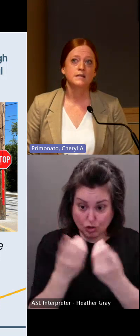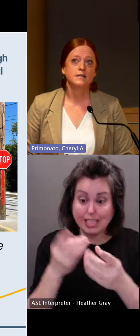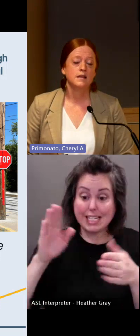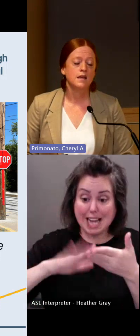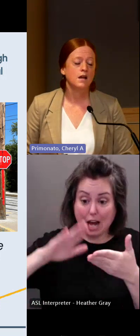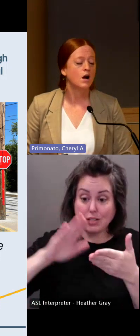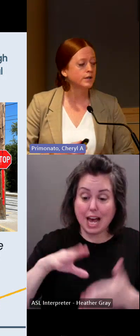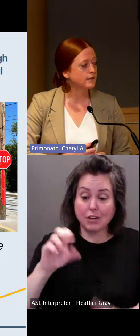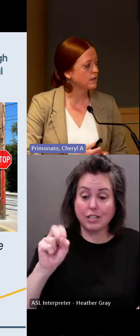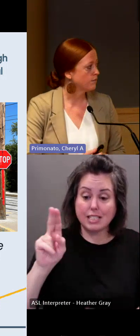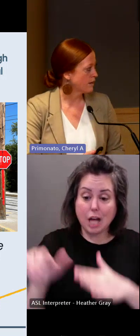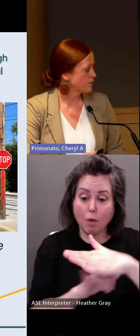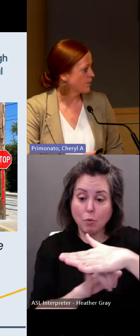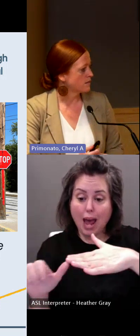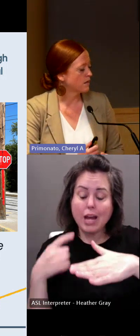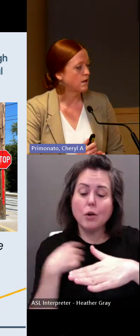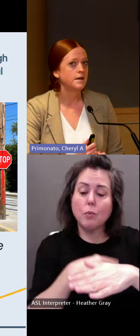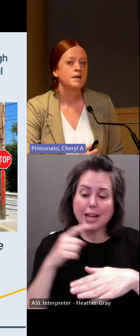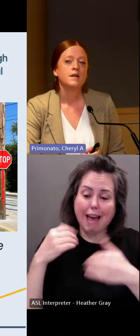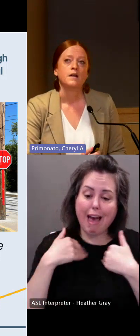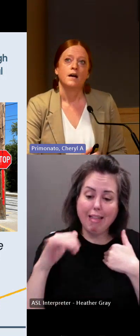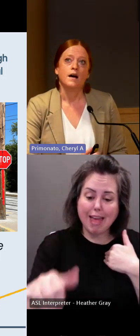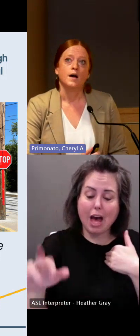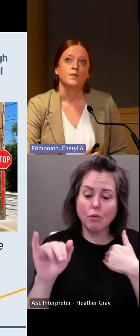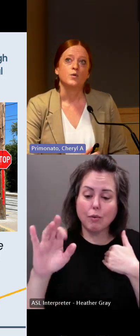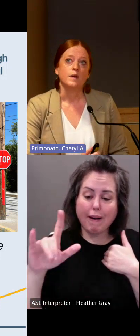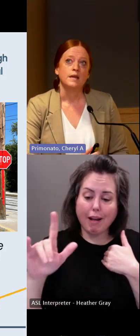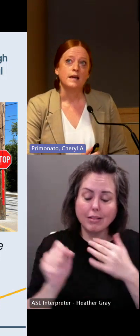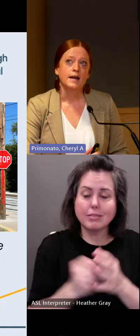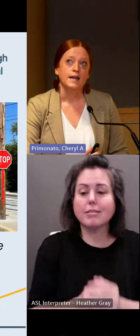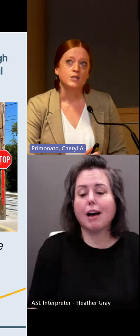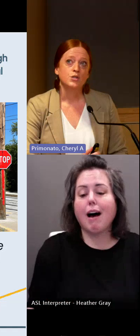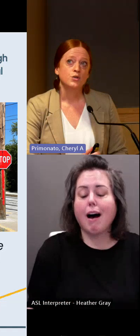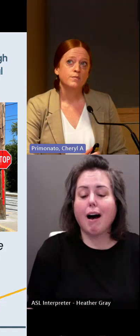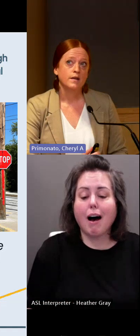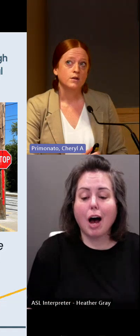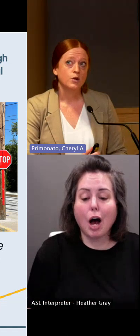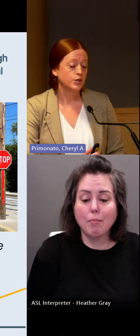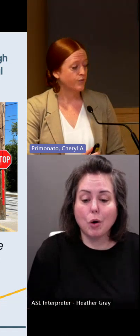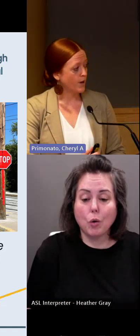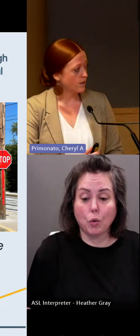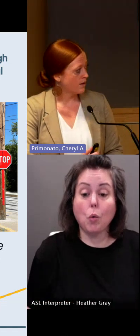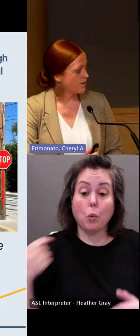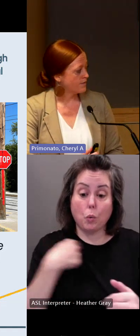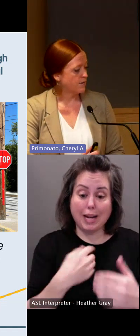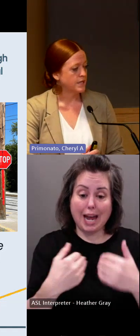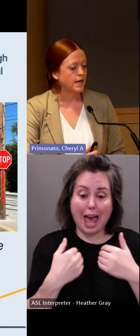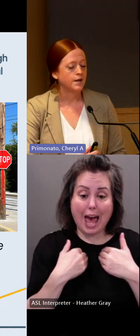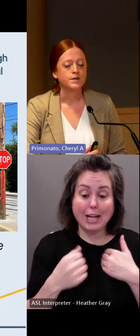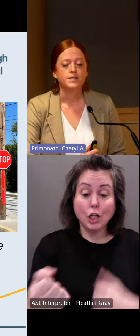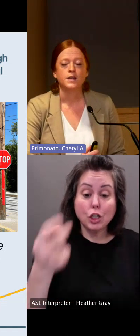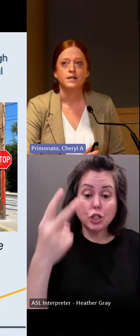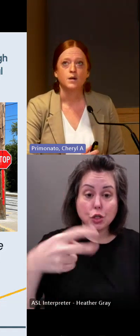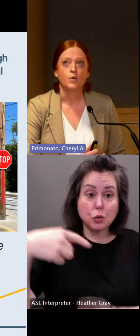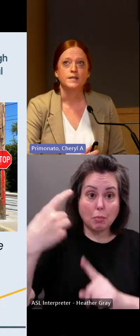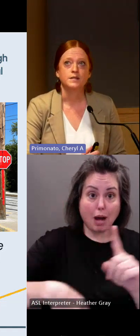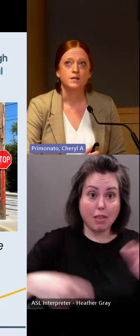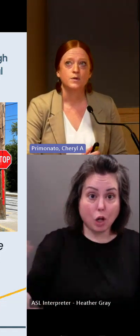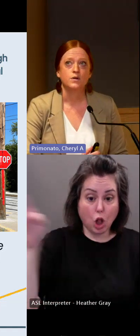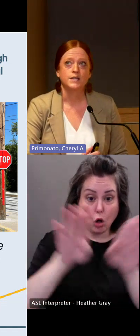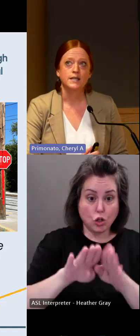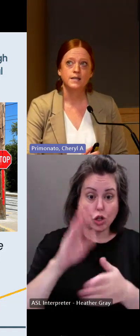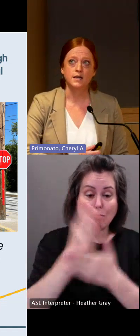Flint is the concrete that our rails rest on. We had a 2-month closure of part of downtown's